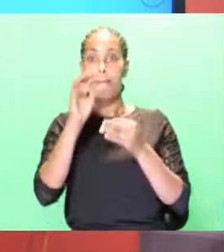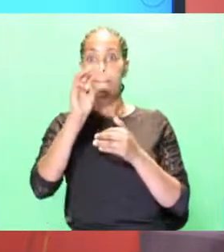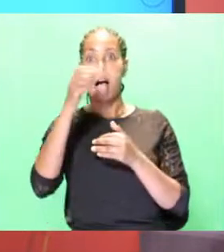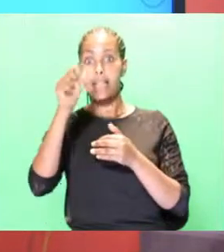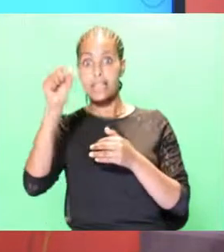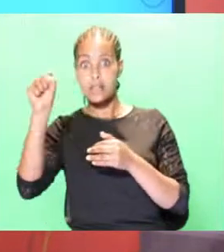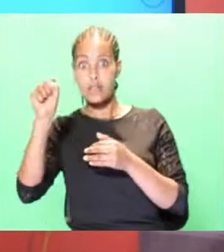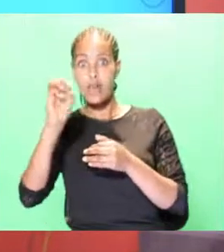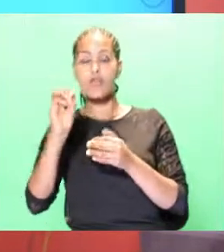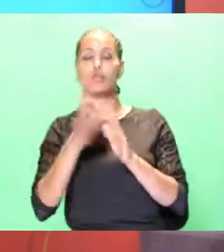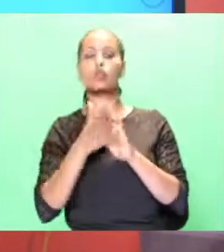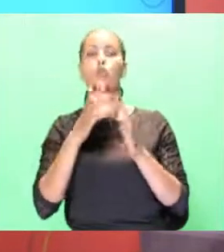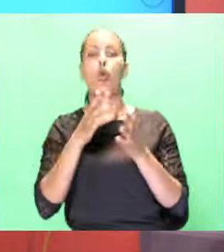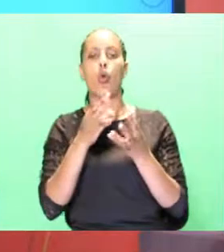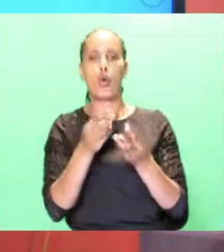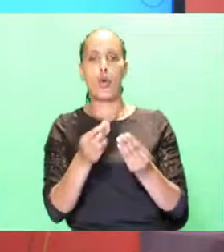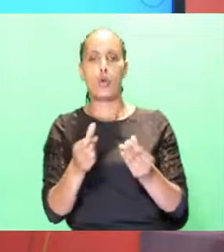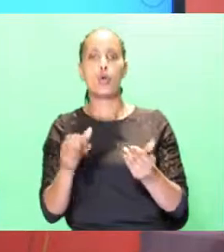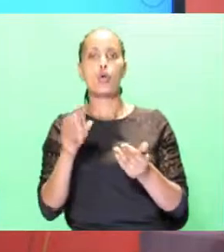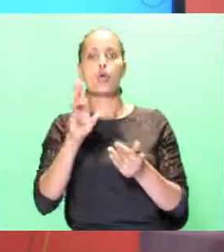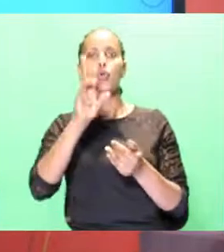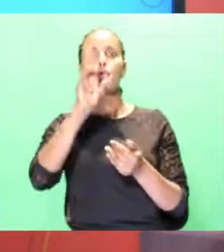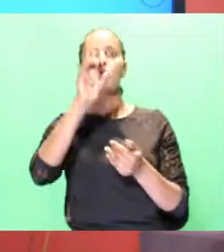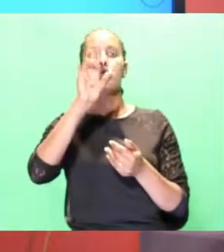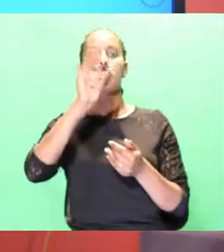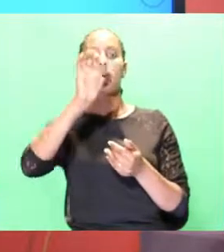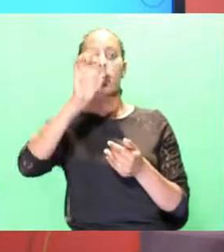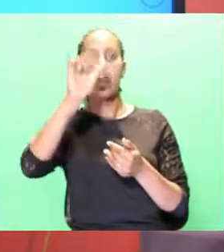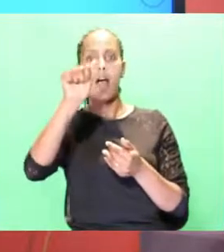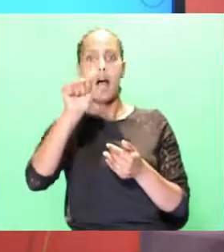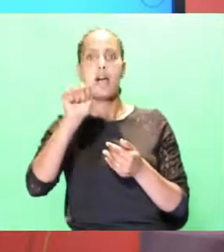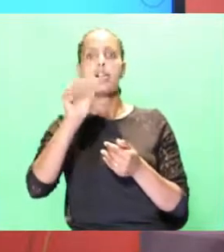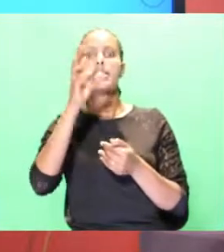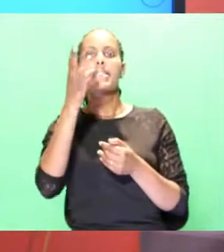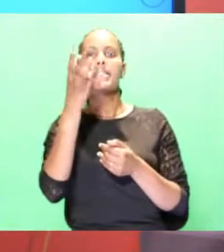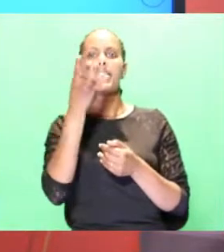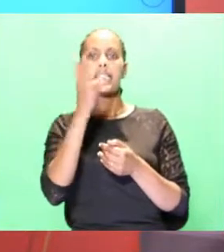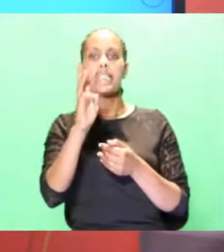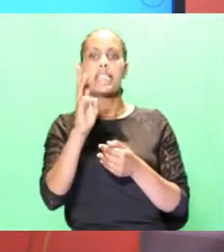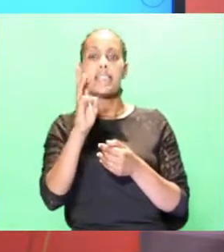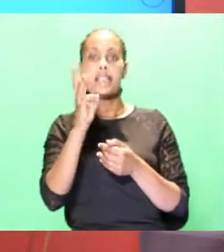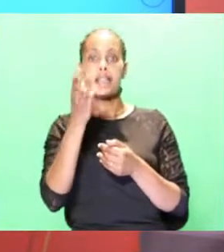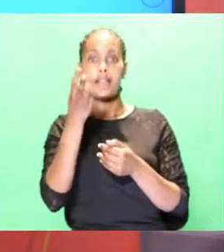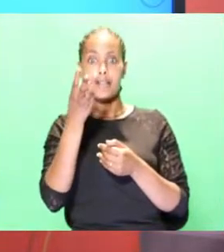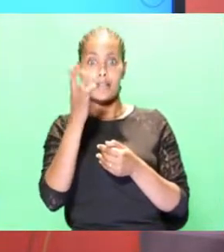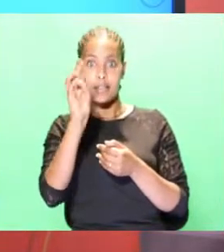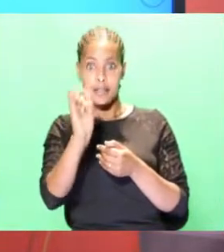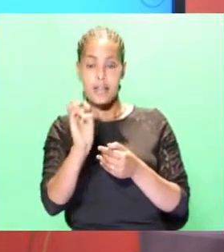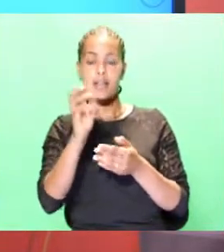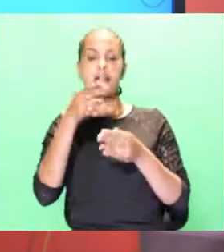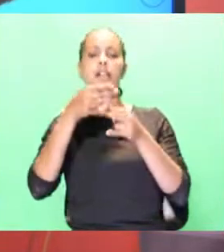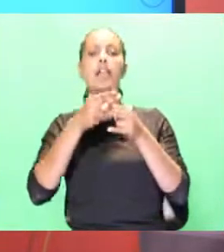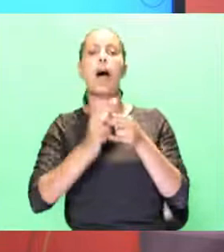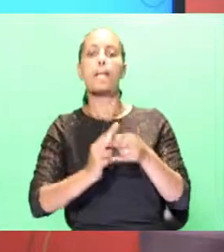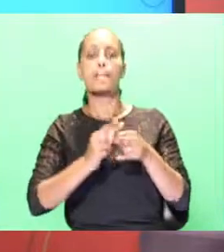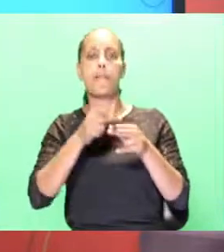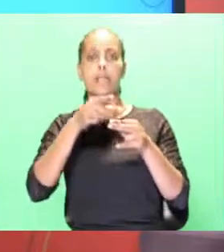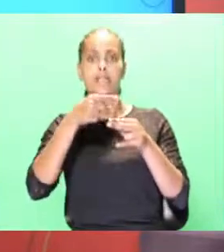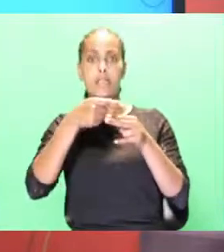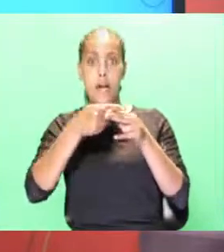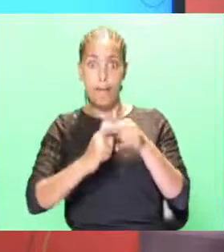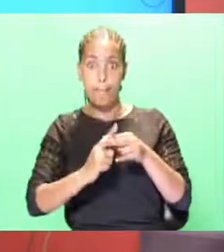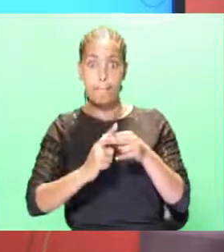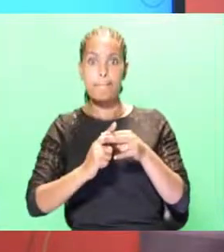Mass of the solute urea is 60 gram, equal 60 gram, divided by